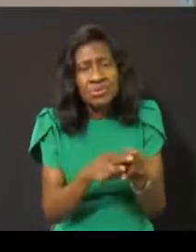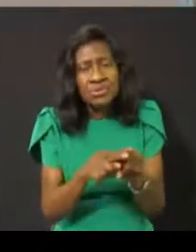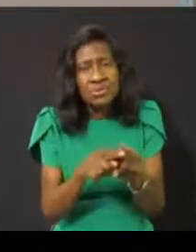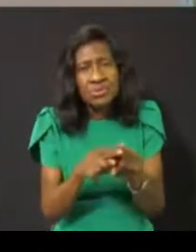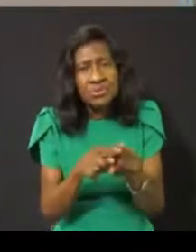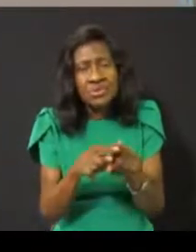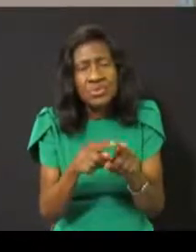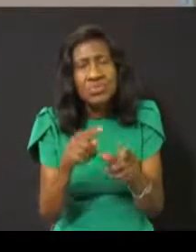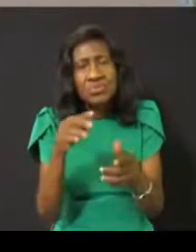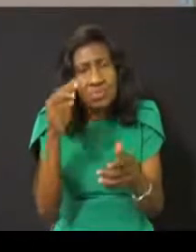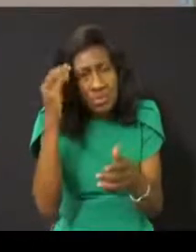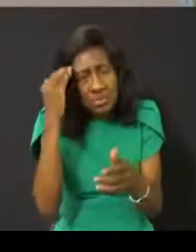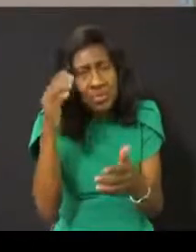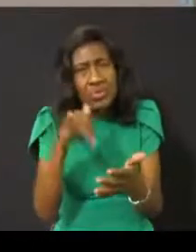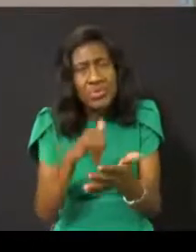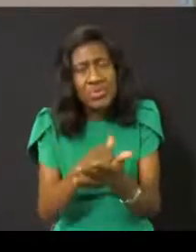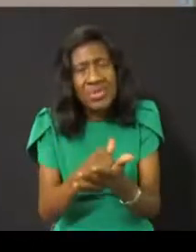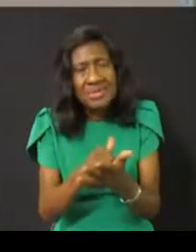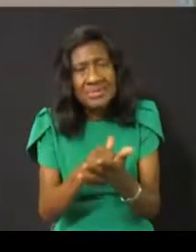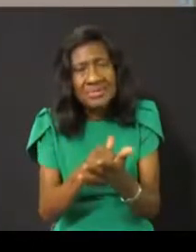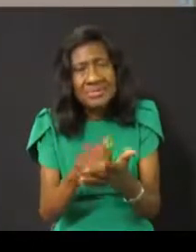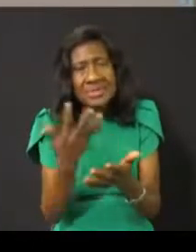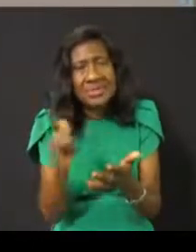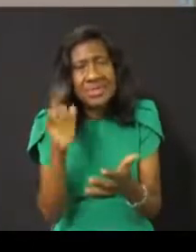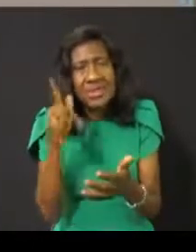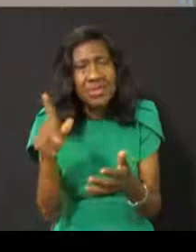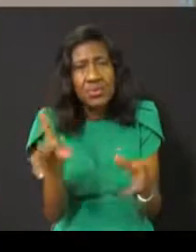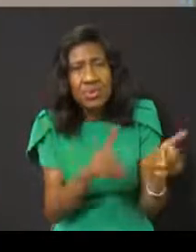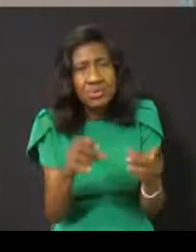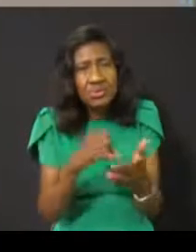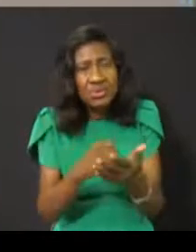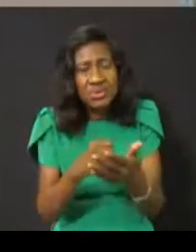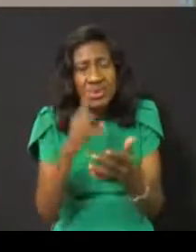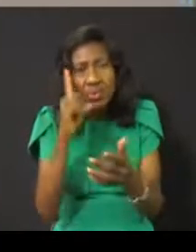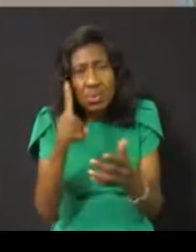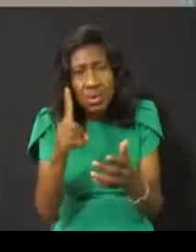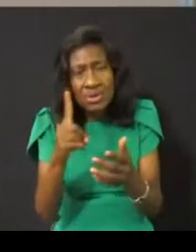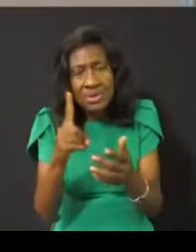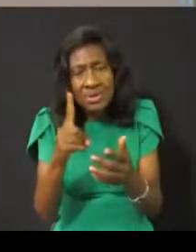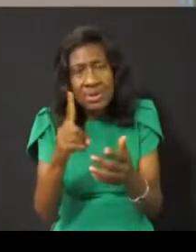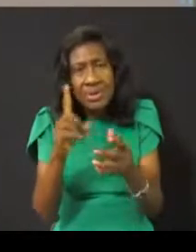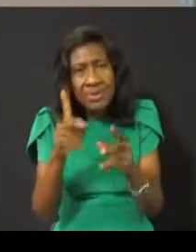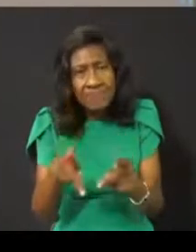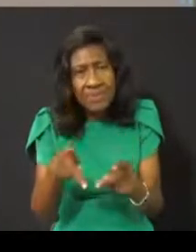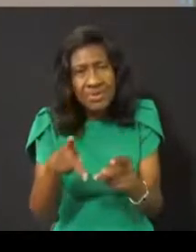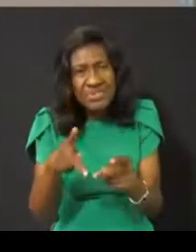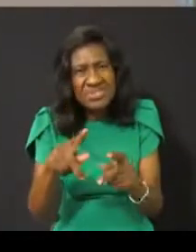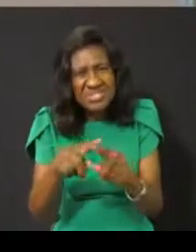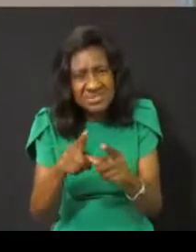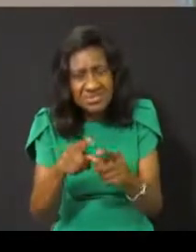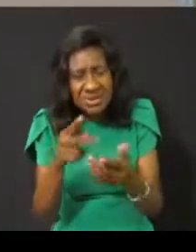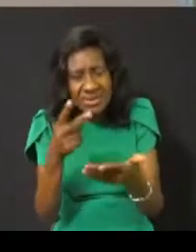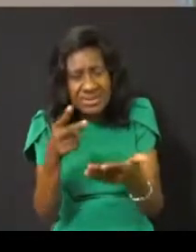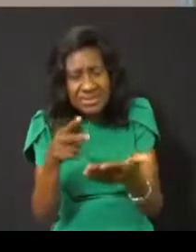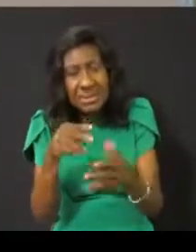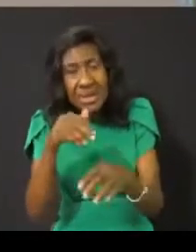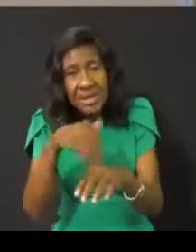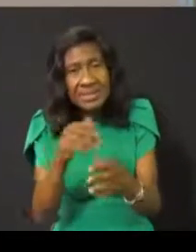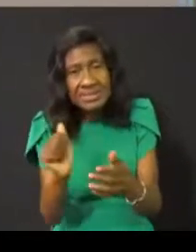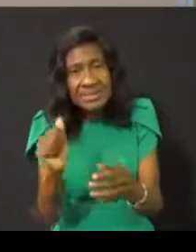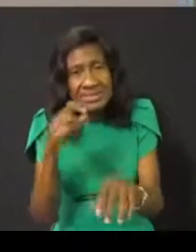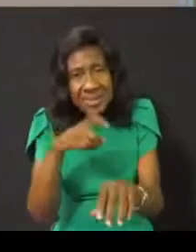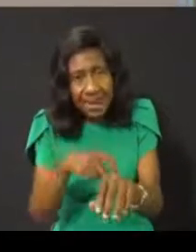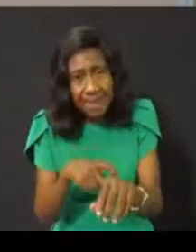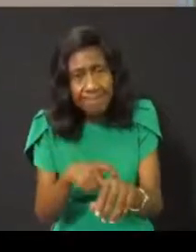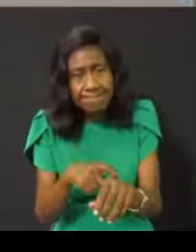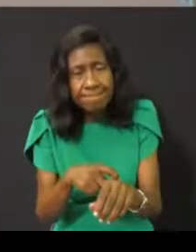be dealt with on a case-by-case basis. As alluded to earlier by our Deputy Governor, we're